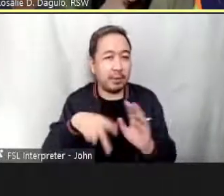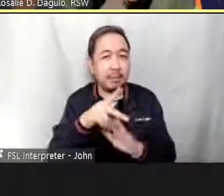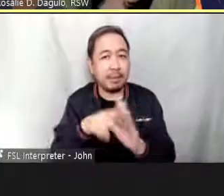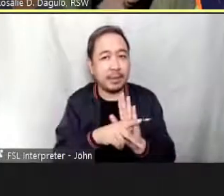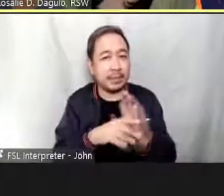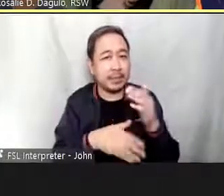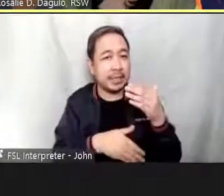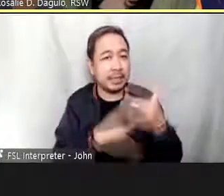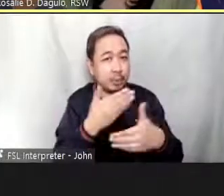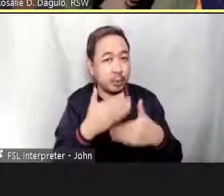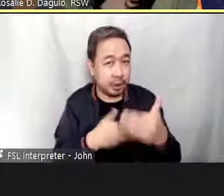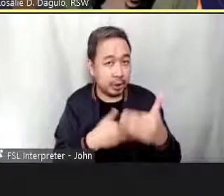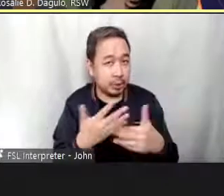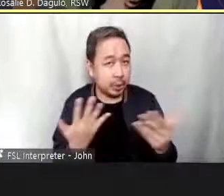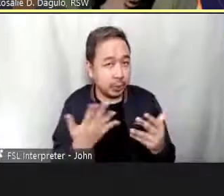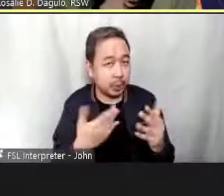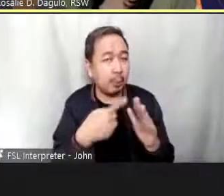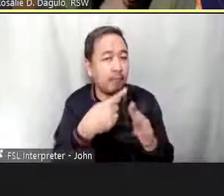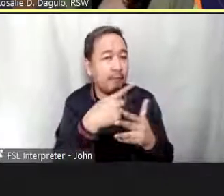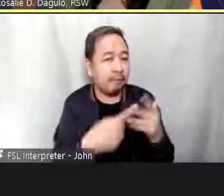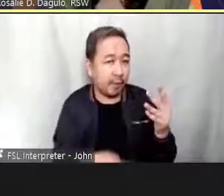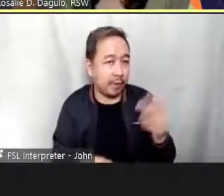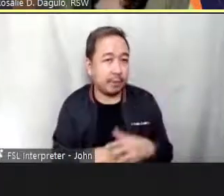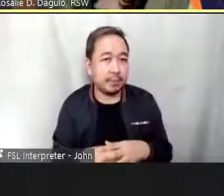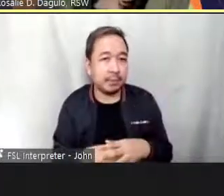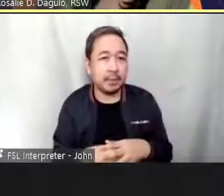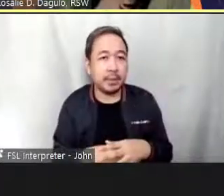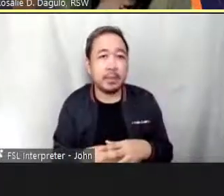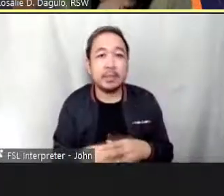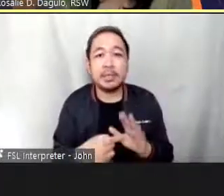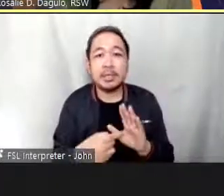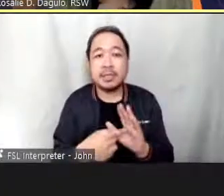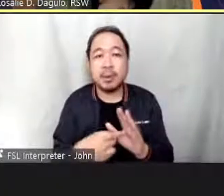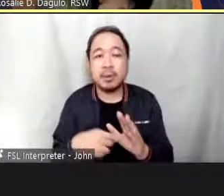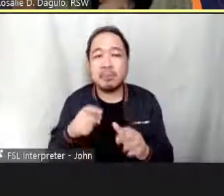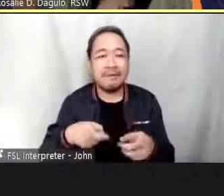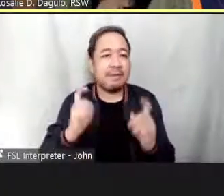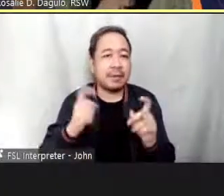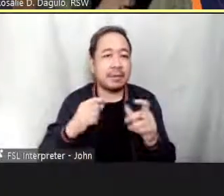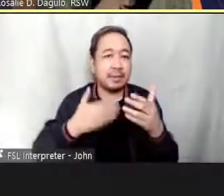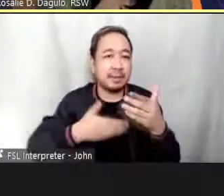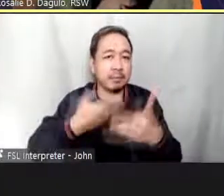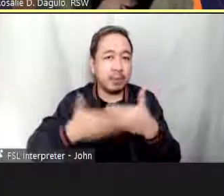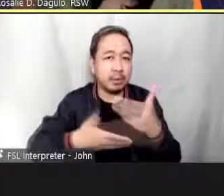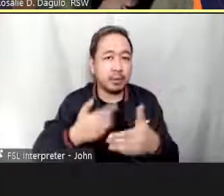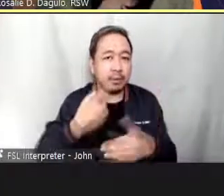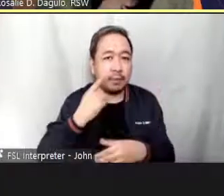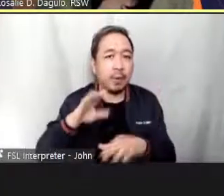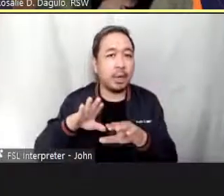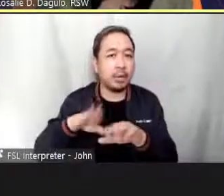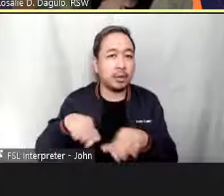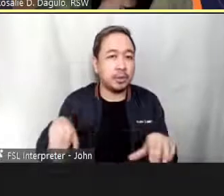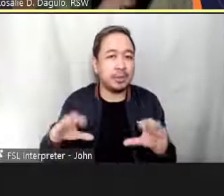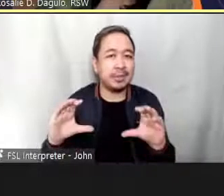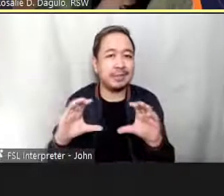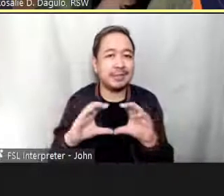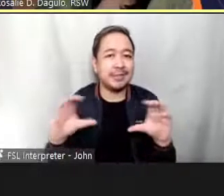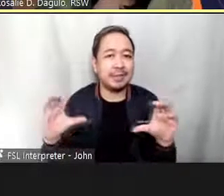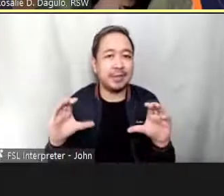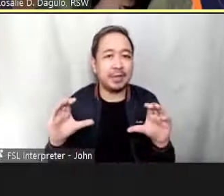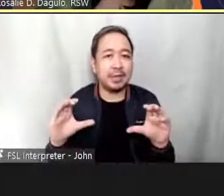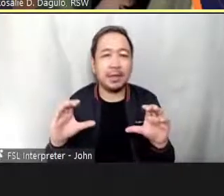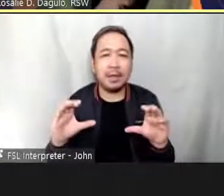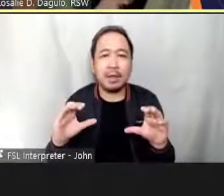on the following. On the foundling children, expedite the processing of children's certificate of